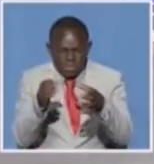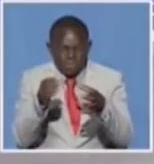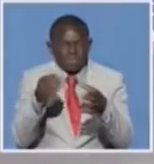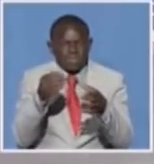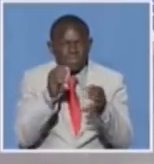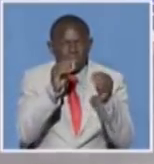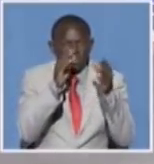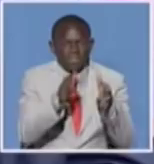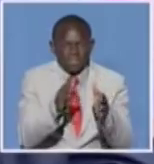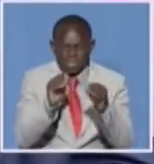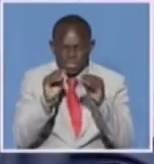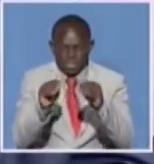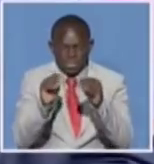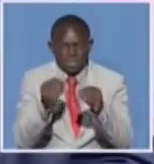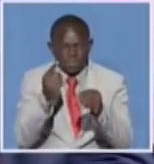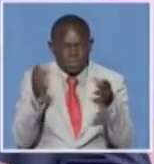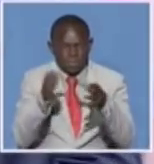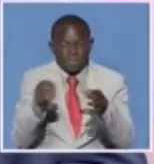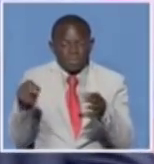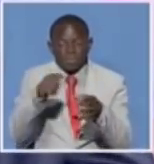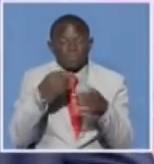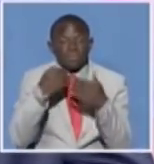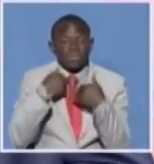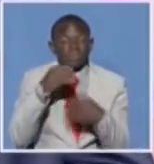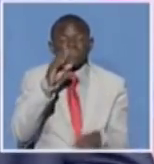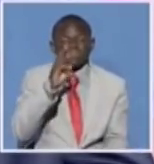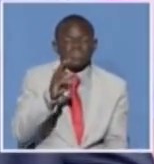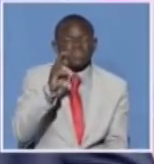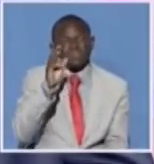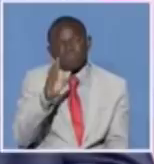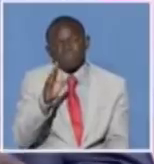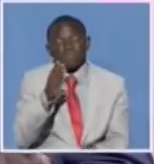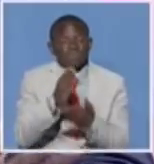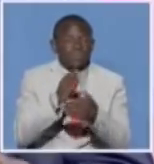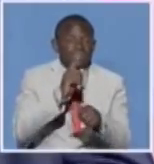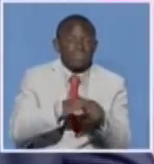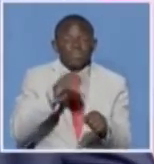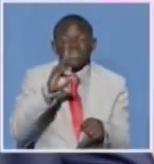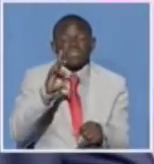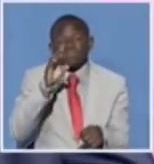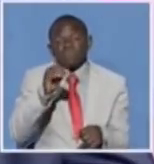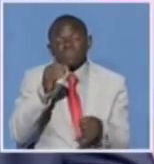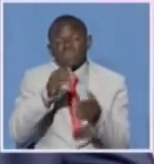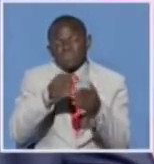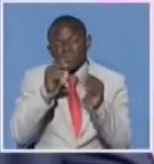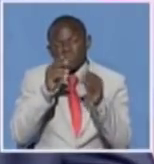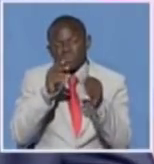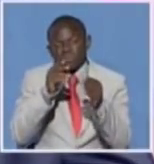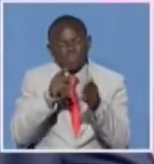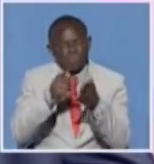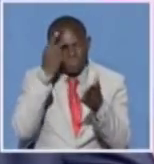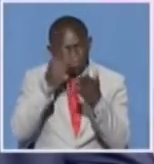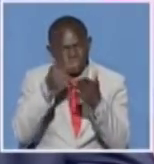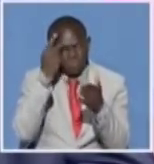indeed. That is as it is in certain